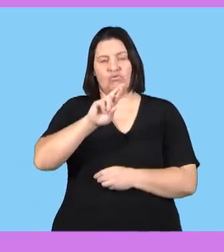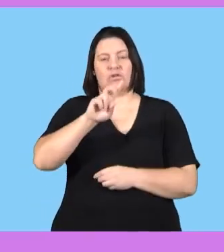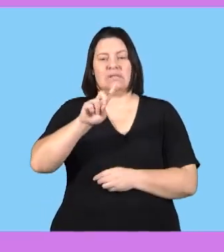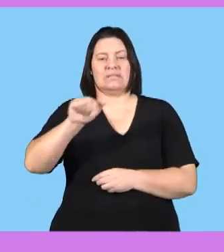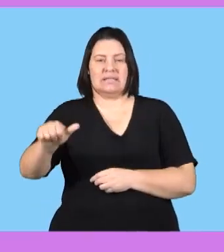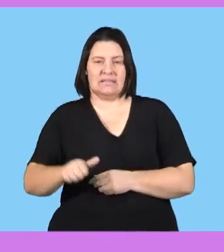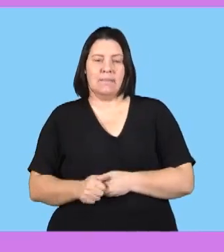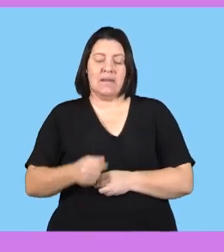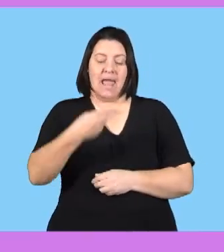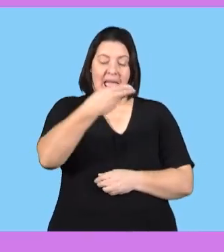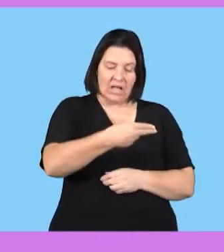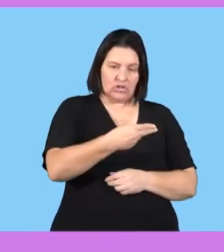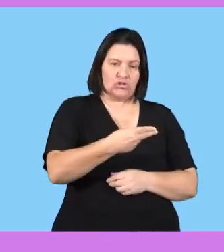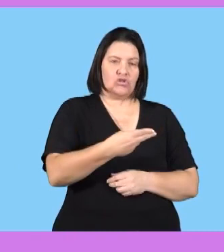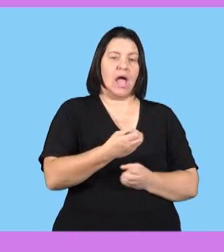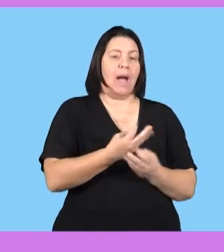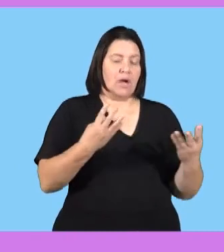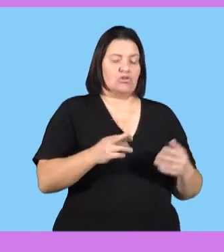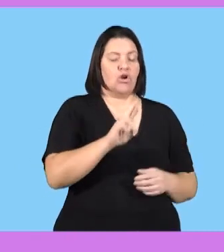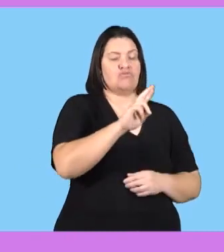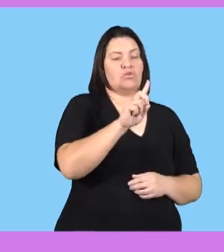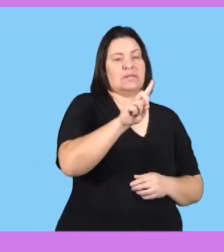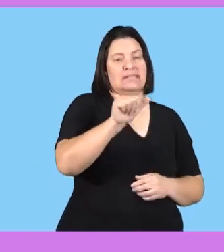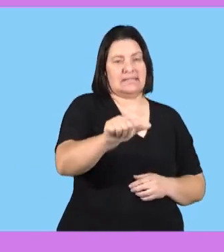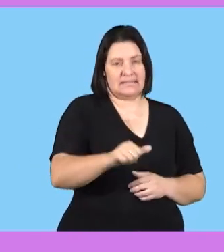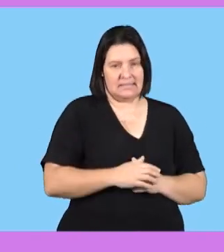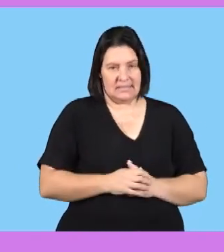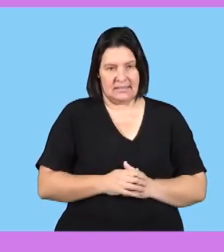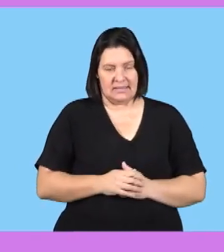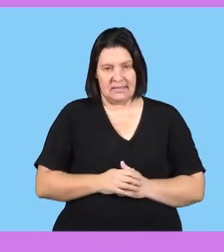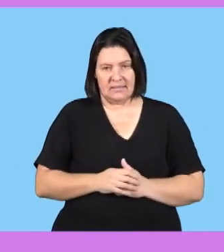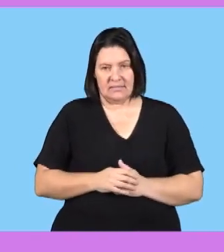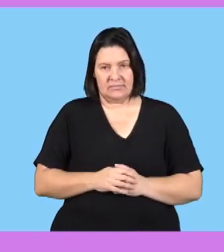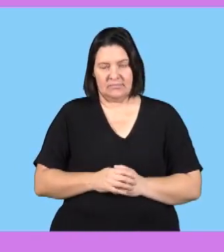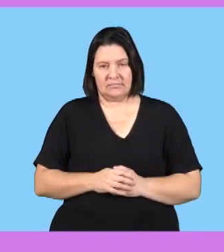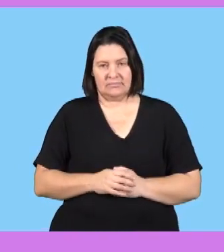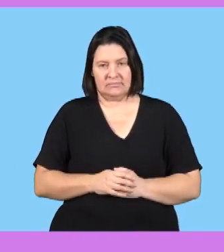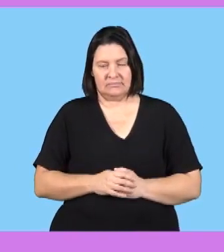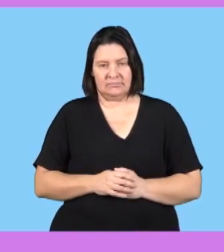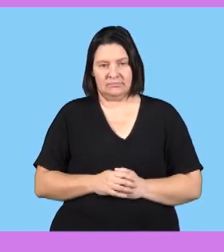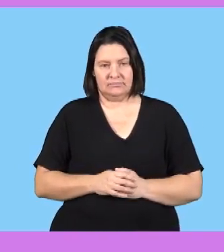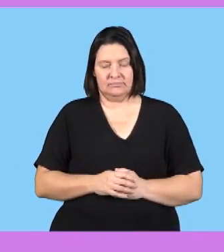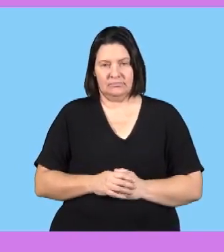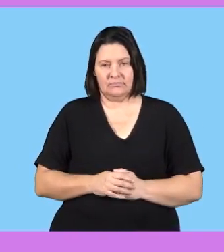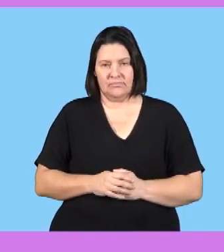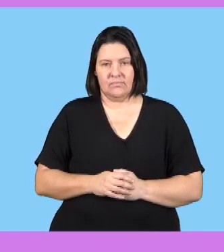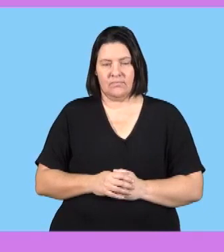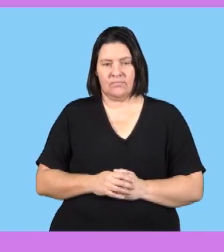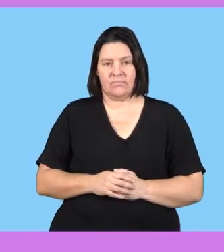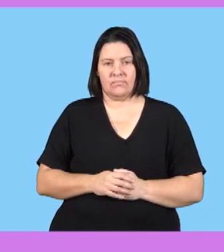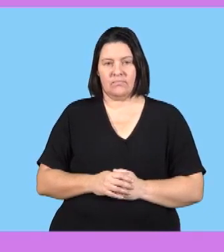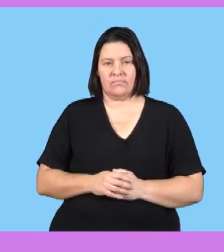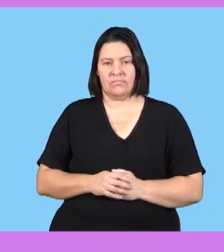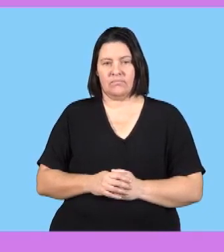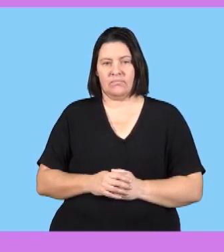extra 16 rand. So it means the value of A is 16 rand. The cost of one drink is therefore 16